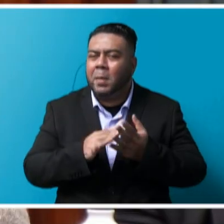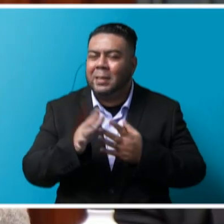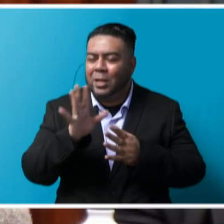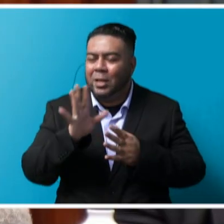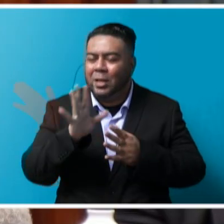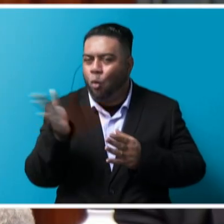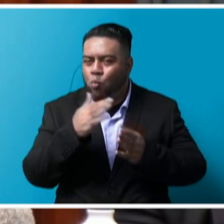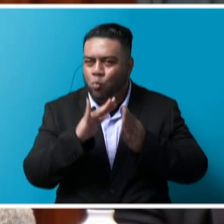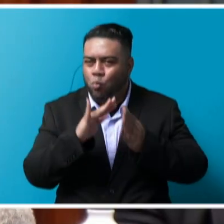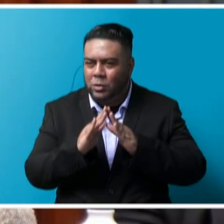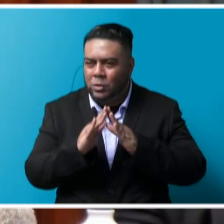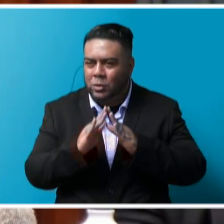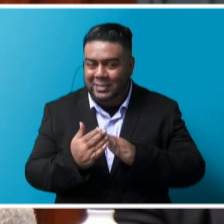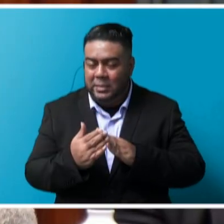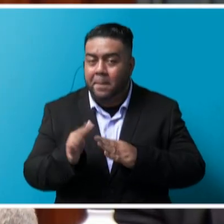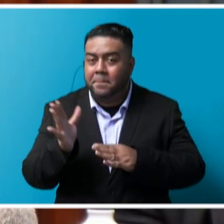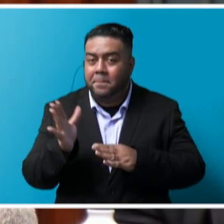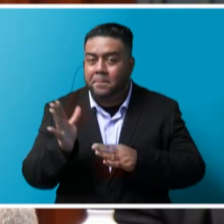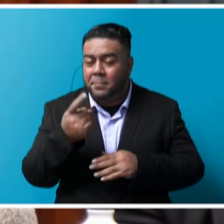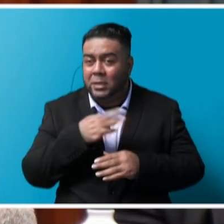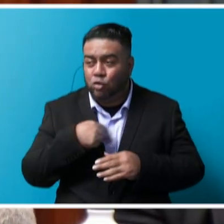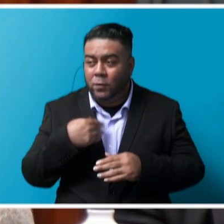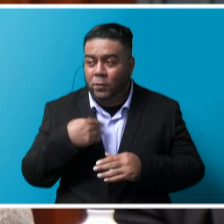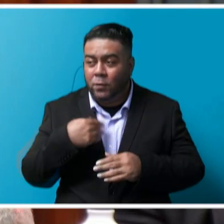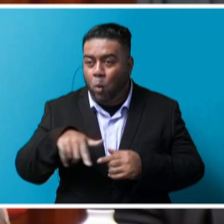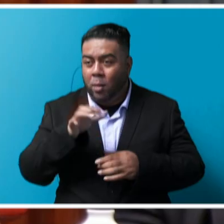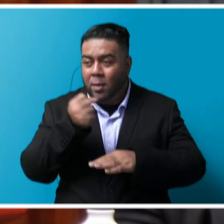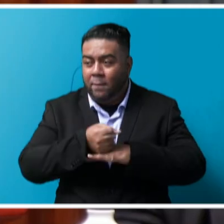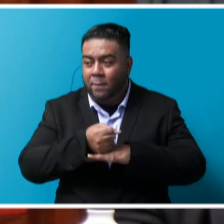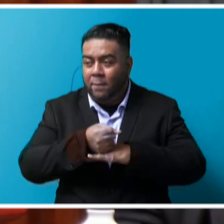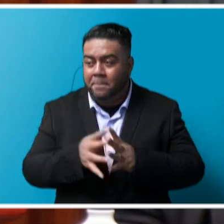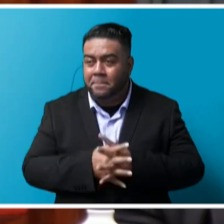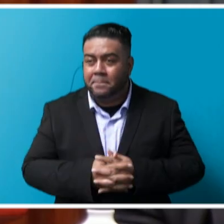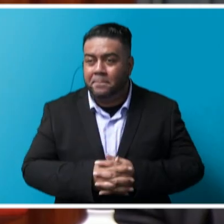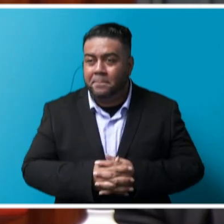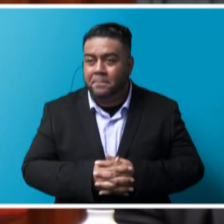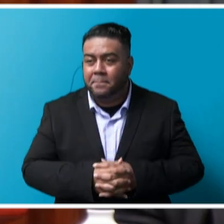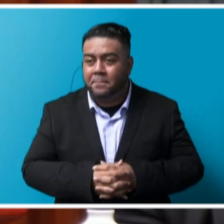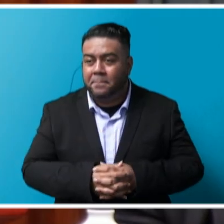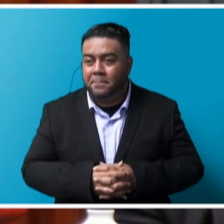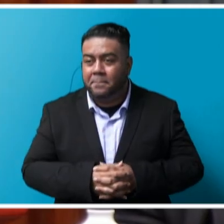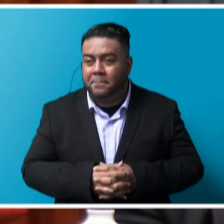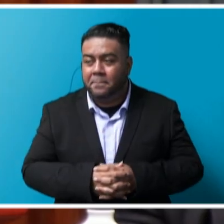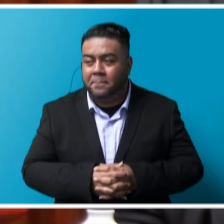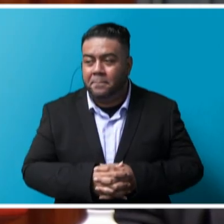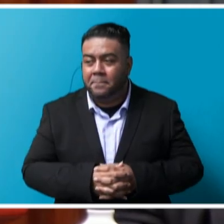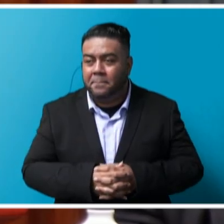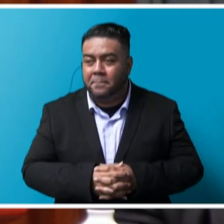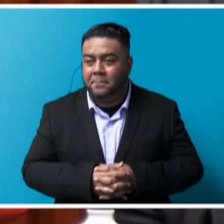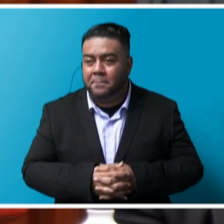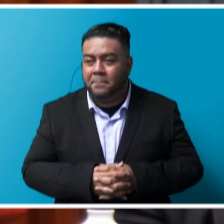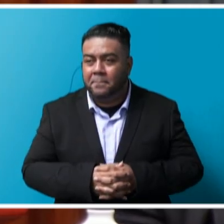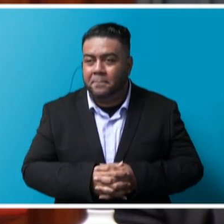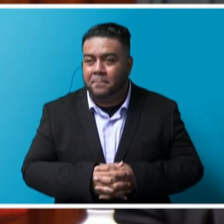community. The Speaker said the Minister of Local Government therefore plays a much broader role than many realize. Through urban